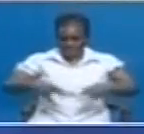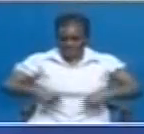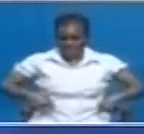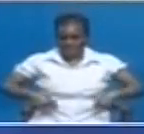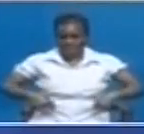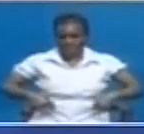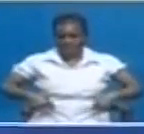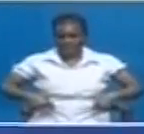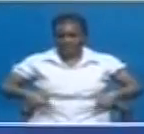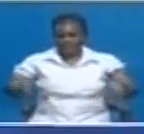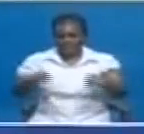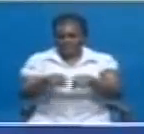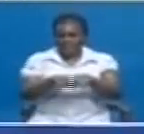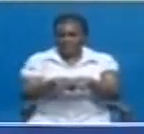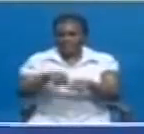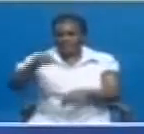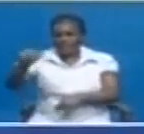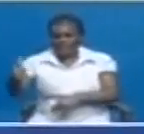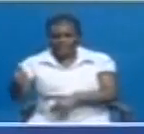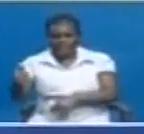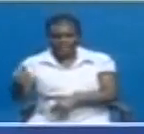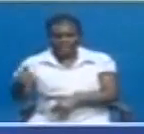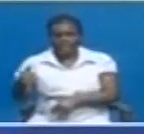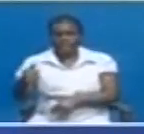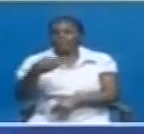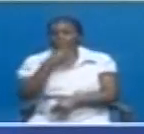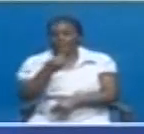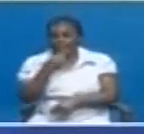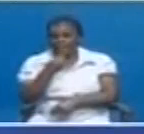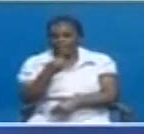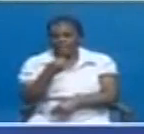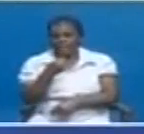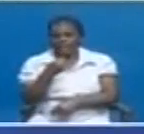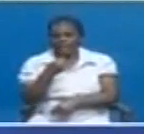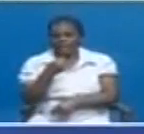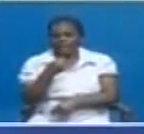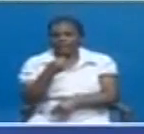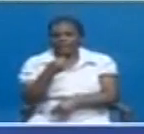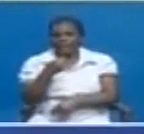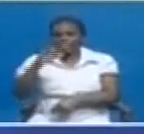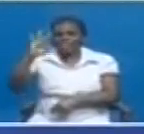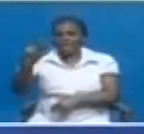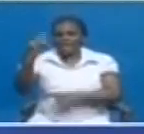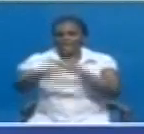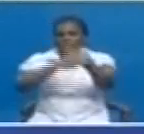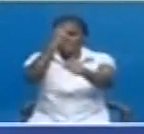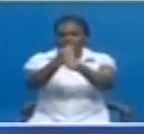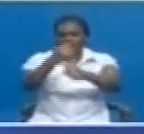College. We also have one called Sadir Abdallah, also a third year university